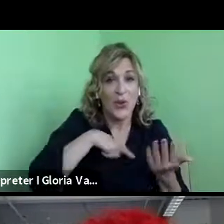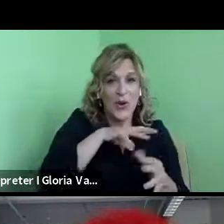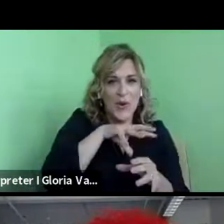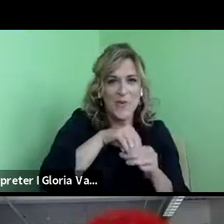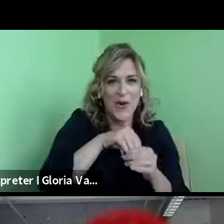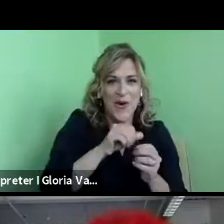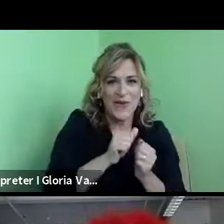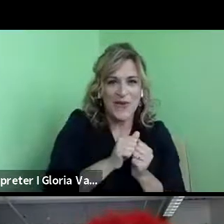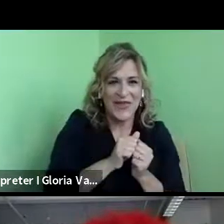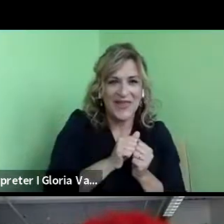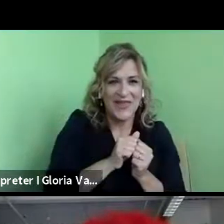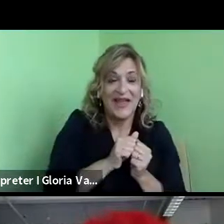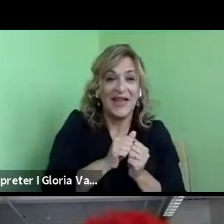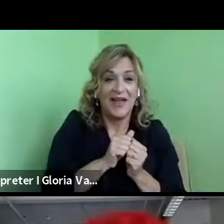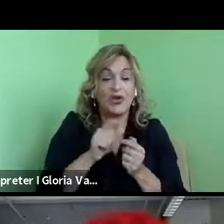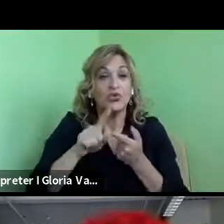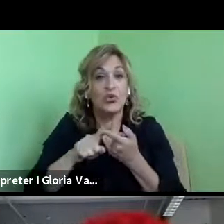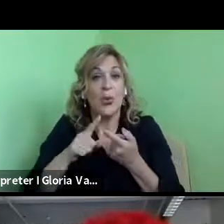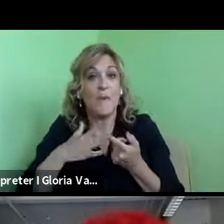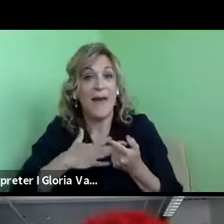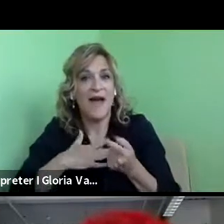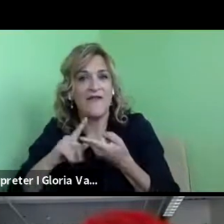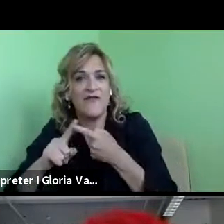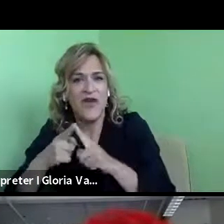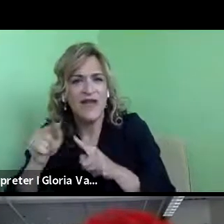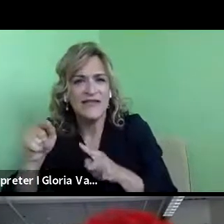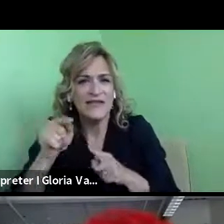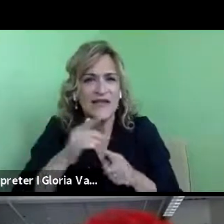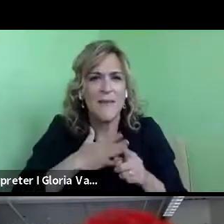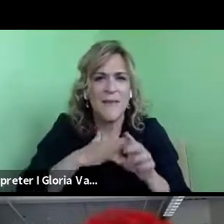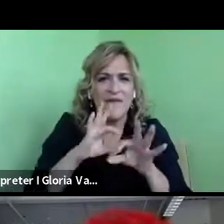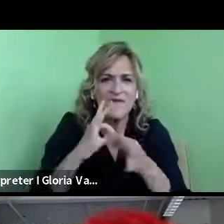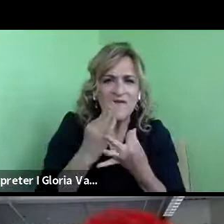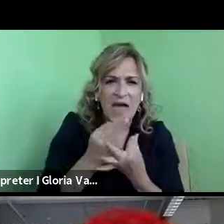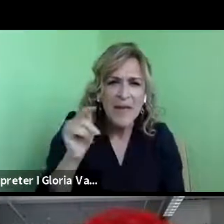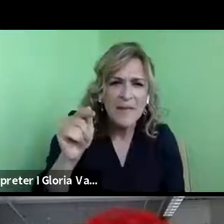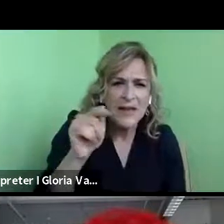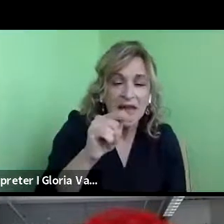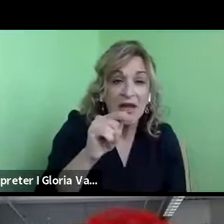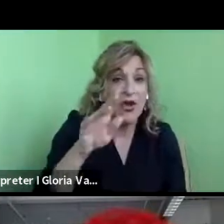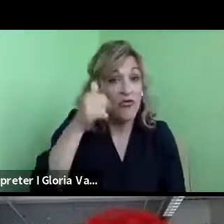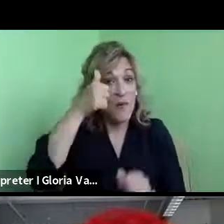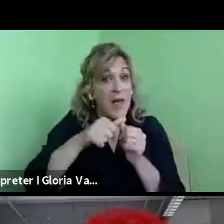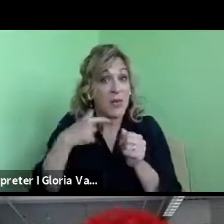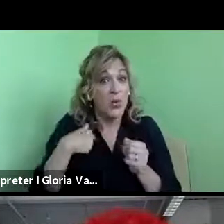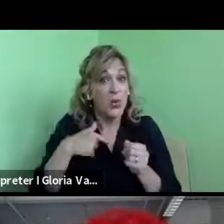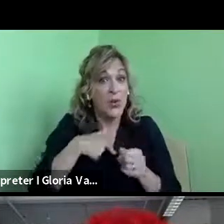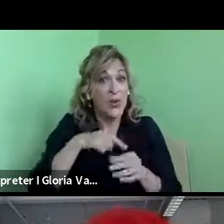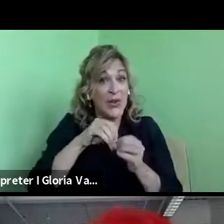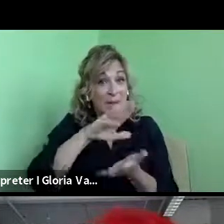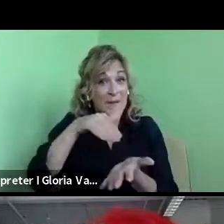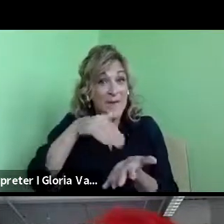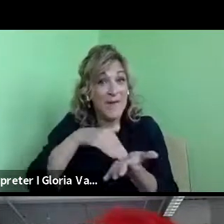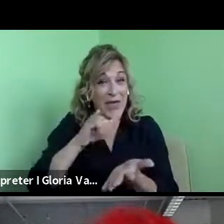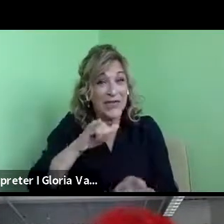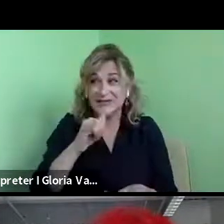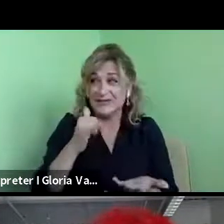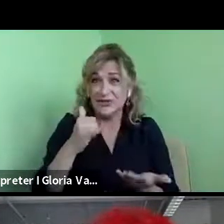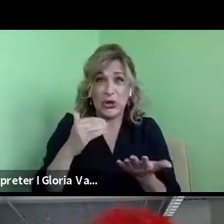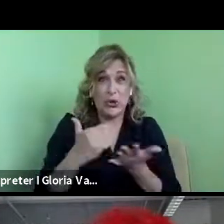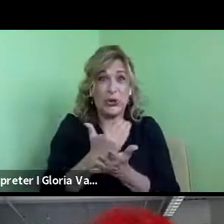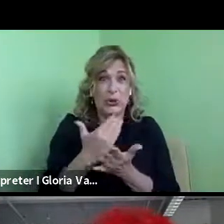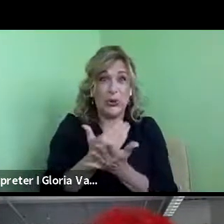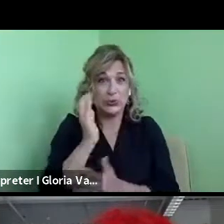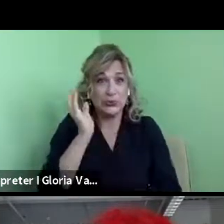middle of this pandemic, this strange new, like, what's going on? And it's